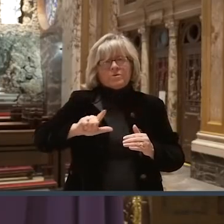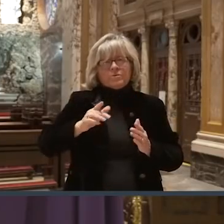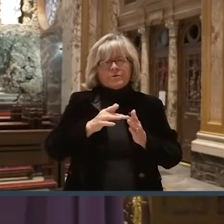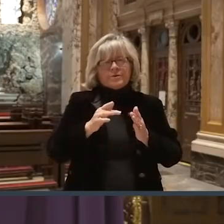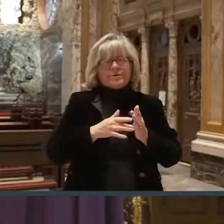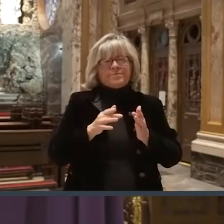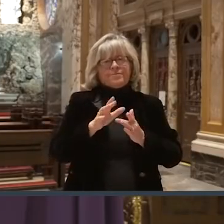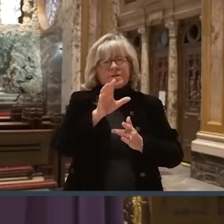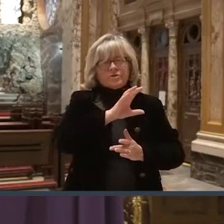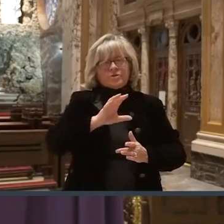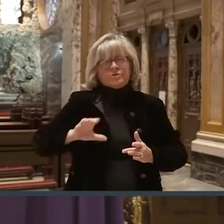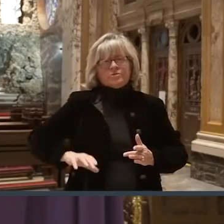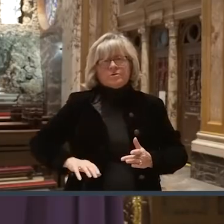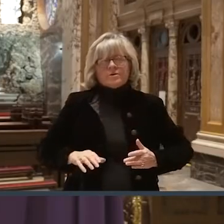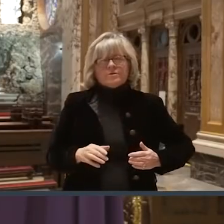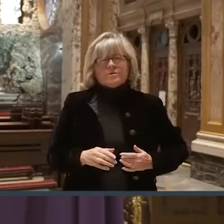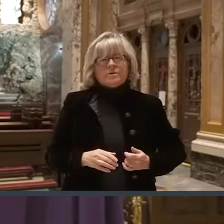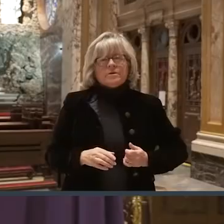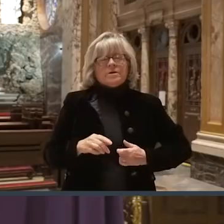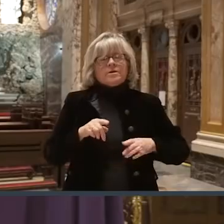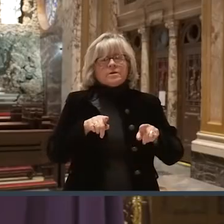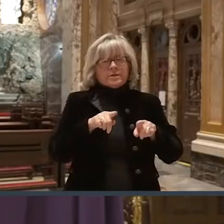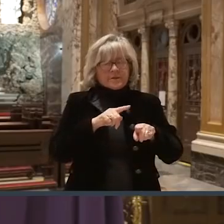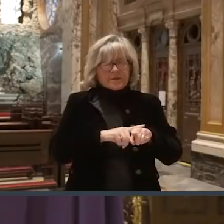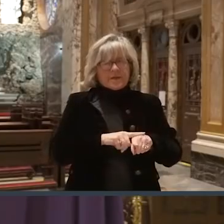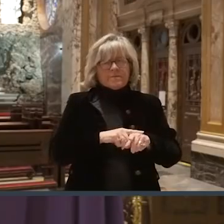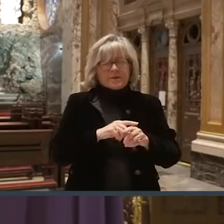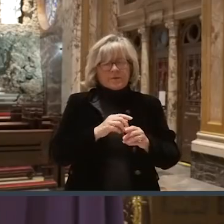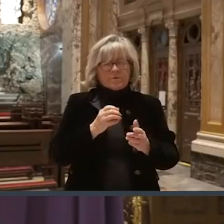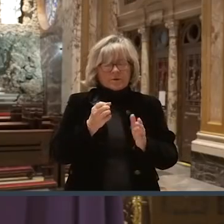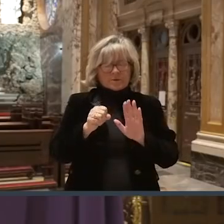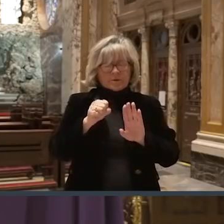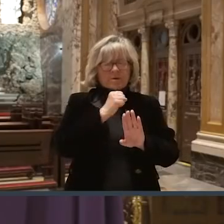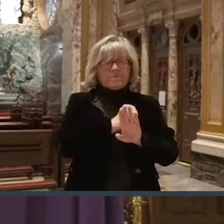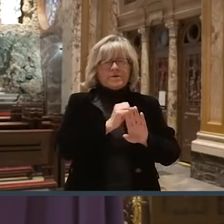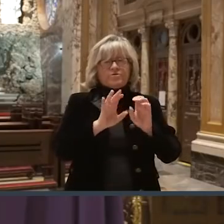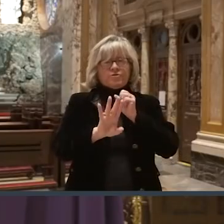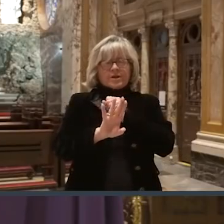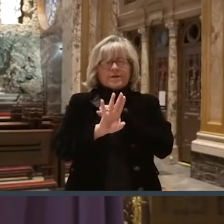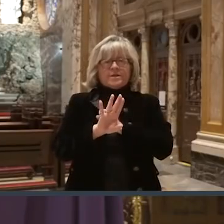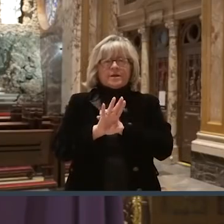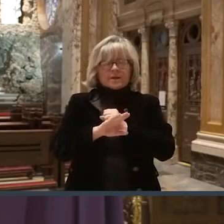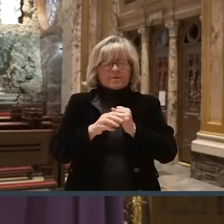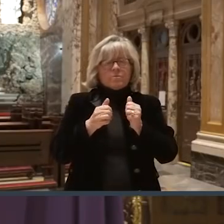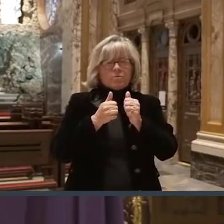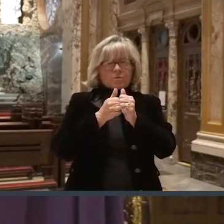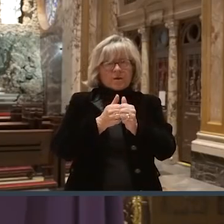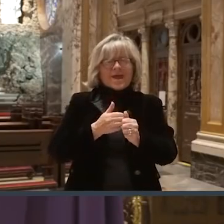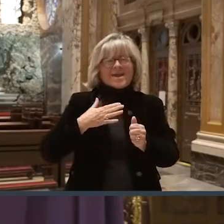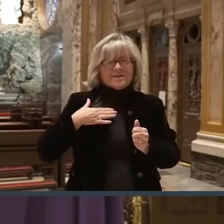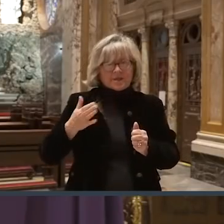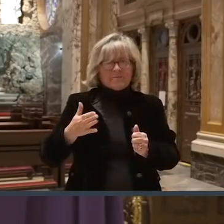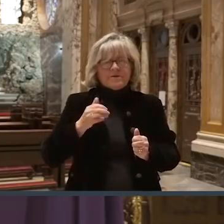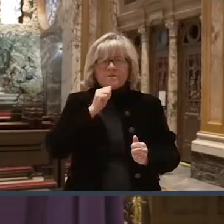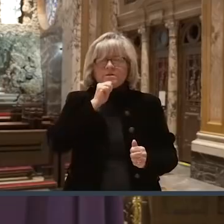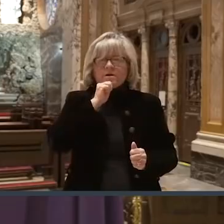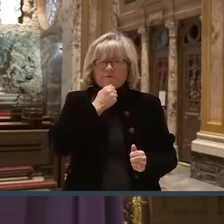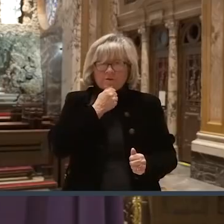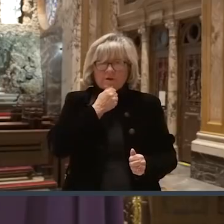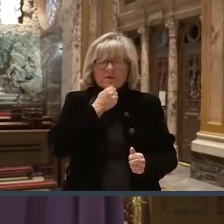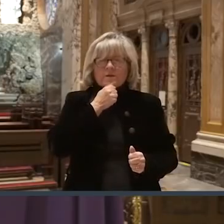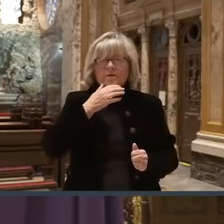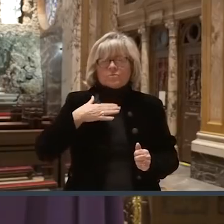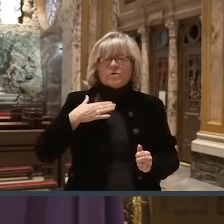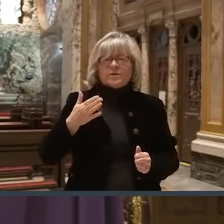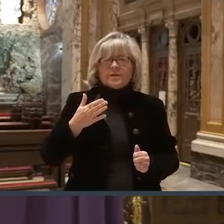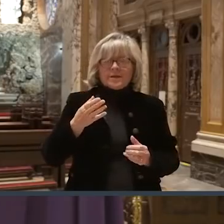Jesus Christ. At the time he was betrayed and entered willingly into his passion, he took bread and, giving thanks, broke it